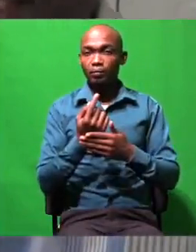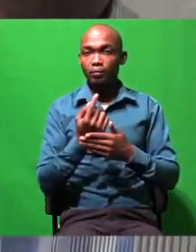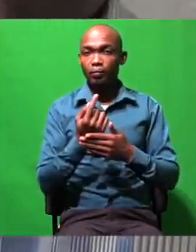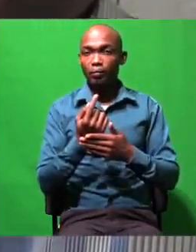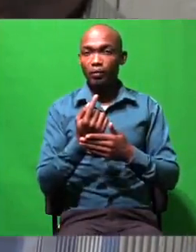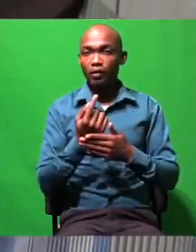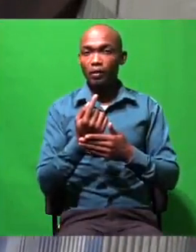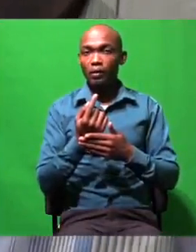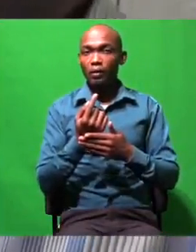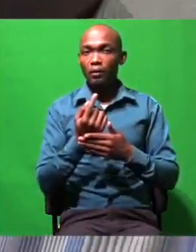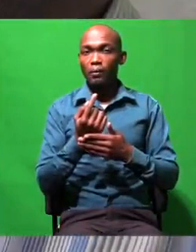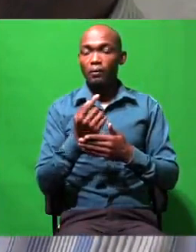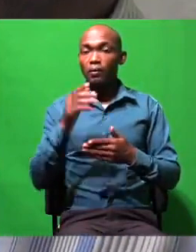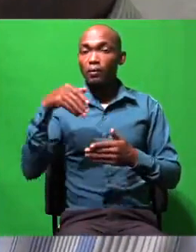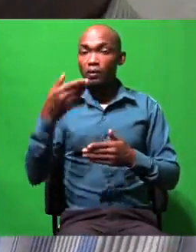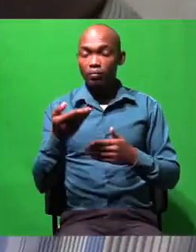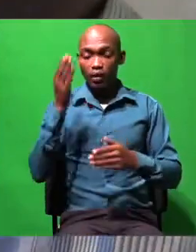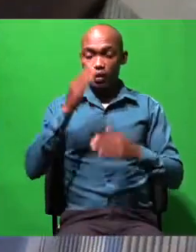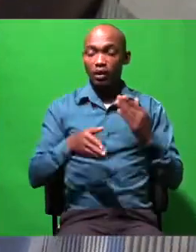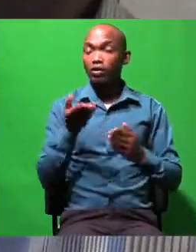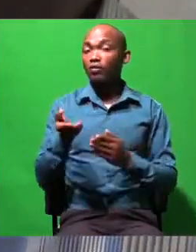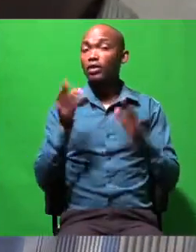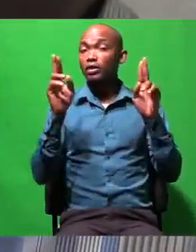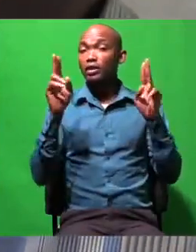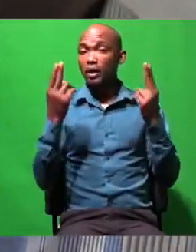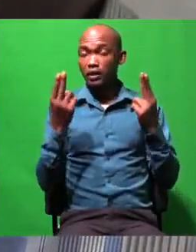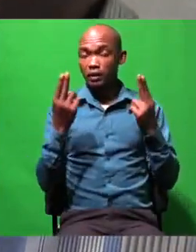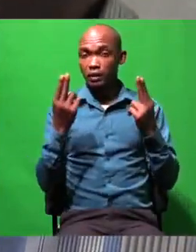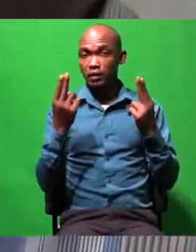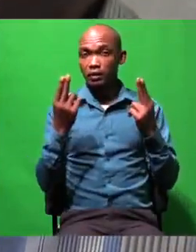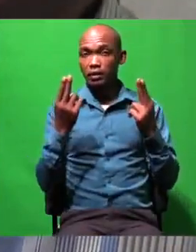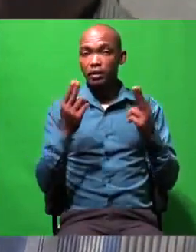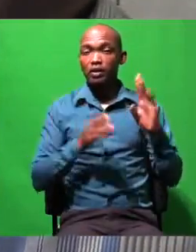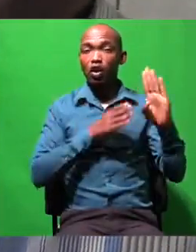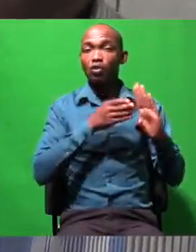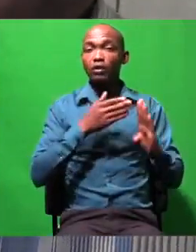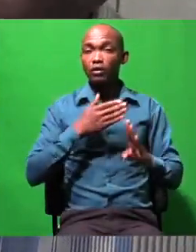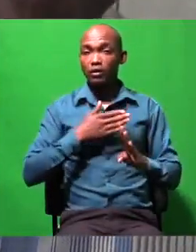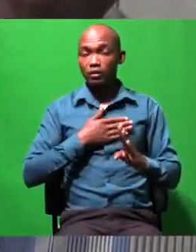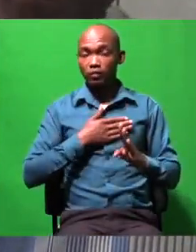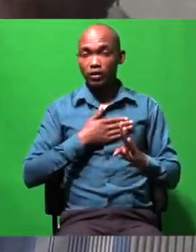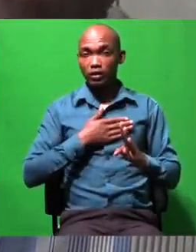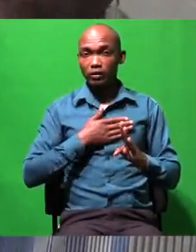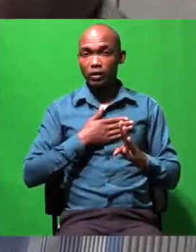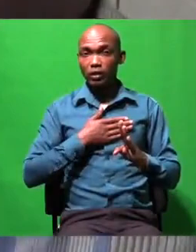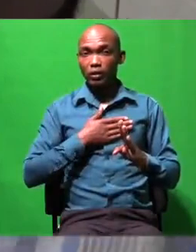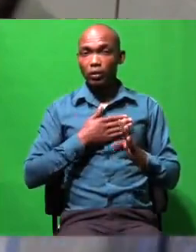By the end of this lesson, as our objectives, we are going to have two objectives,